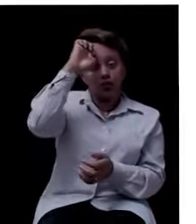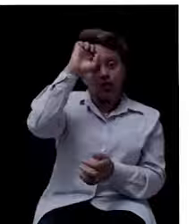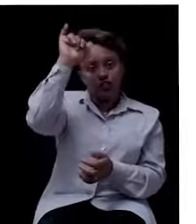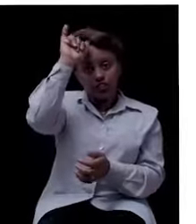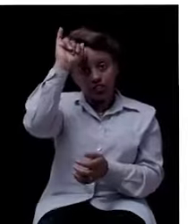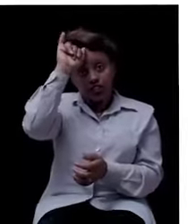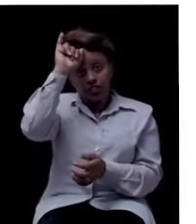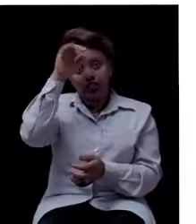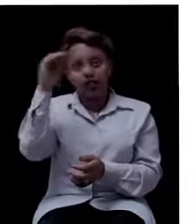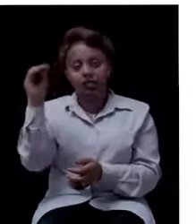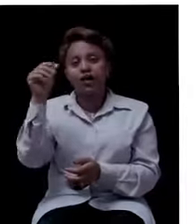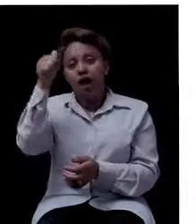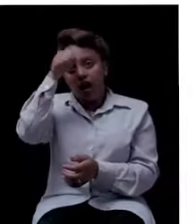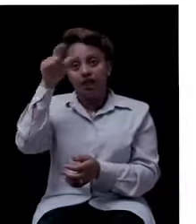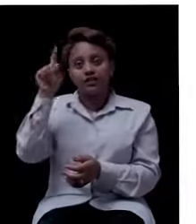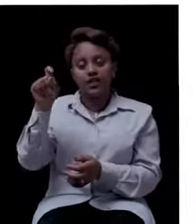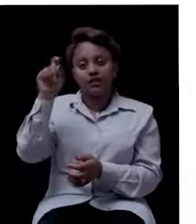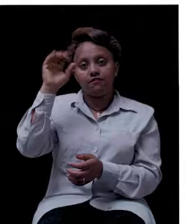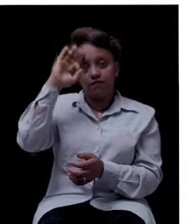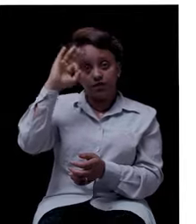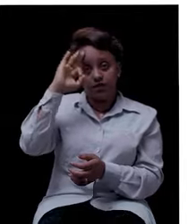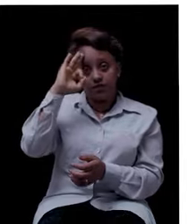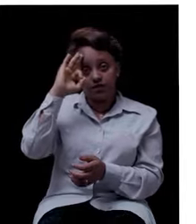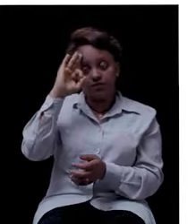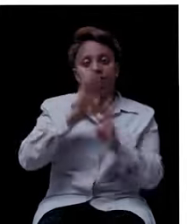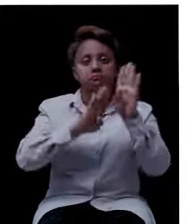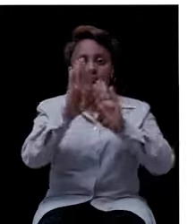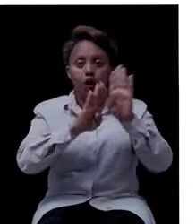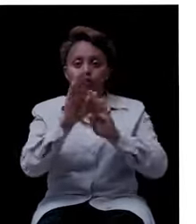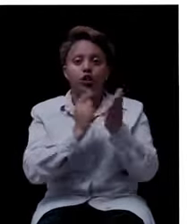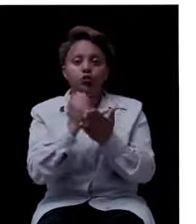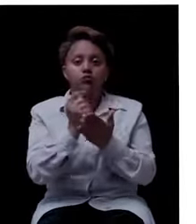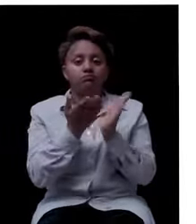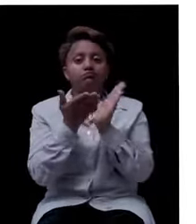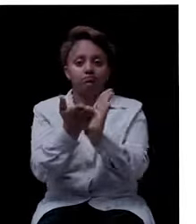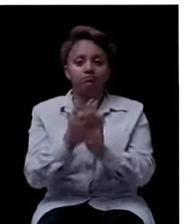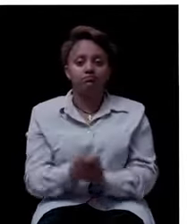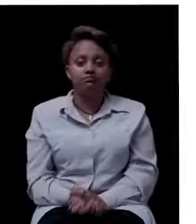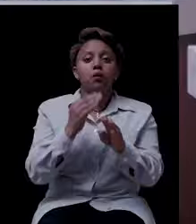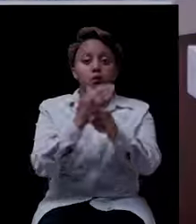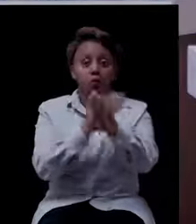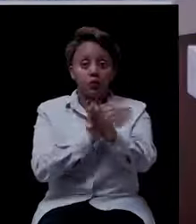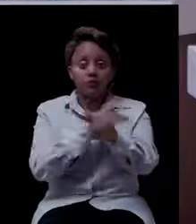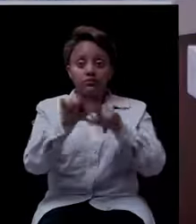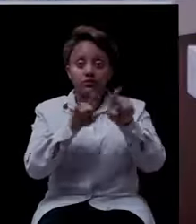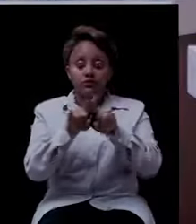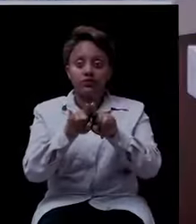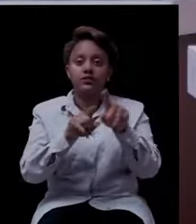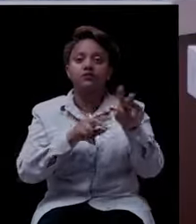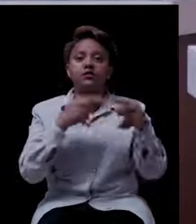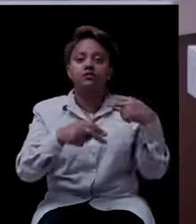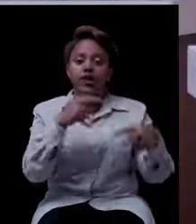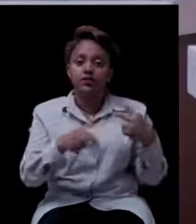invented vaccines and Alexander Fleming discovered antibiotics, they were harnessing the power of biotechnology. And of course,